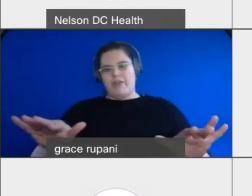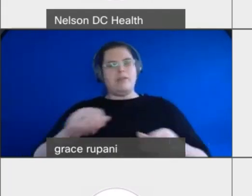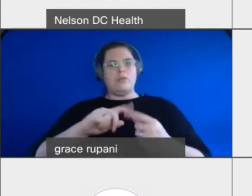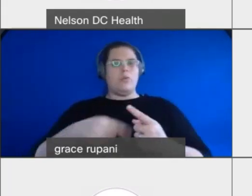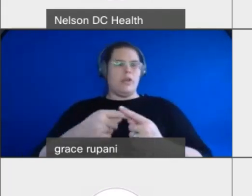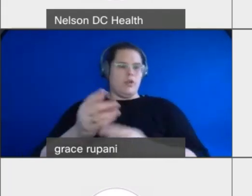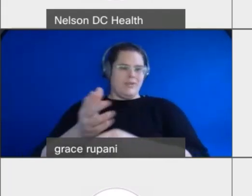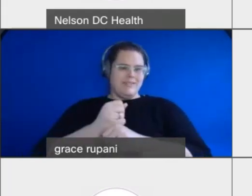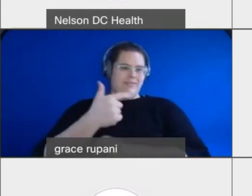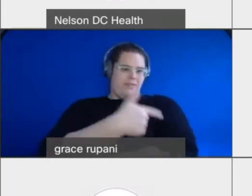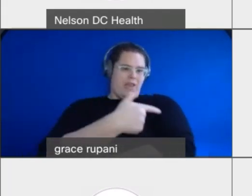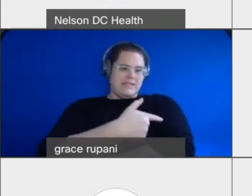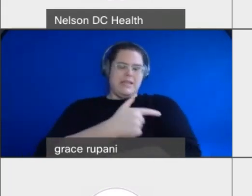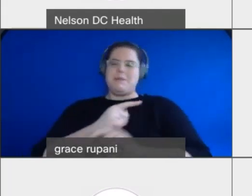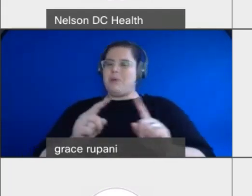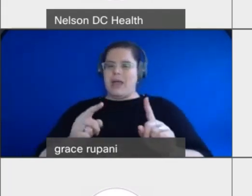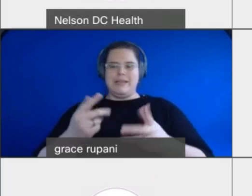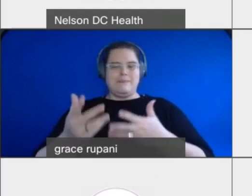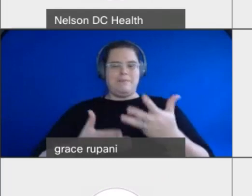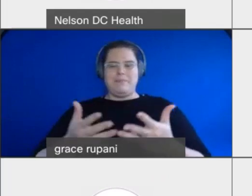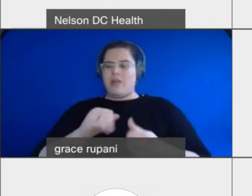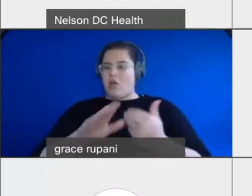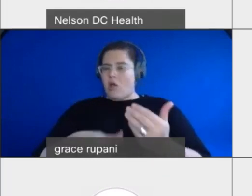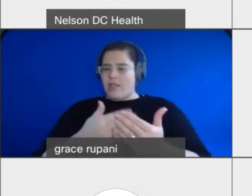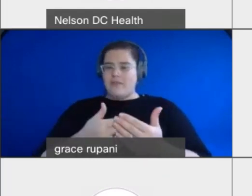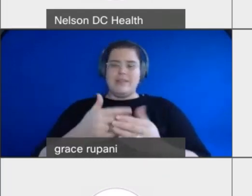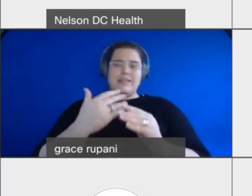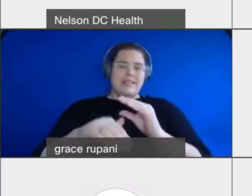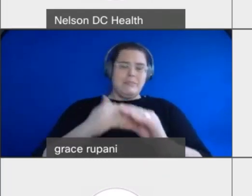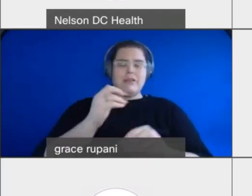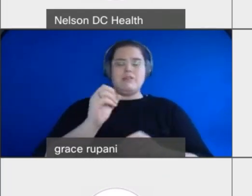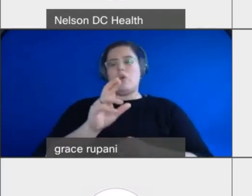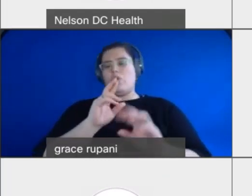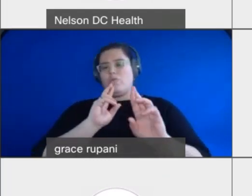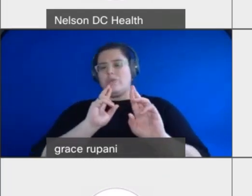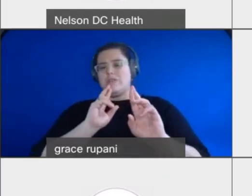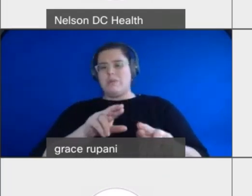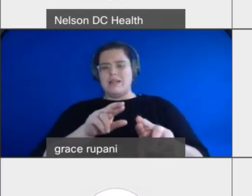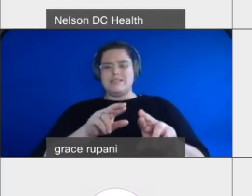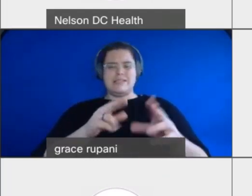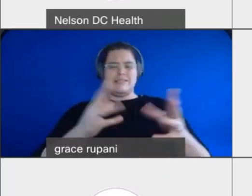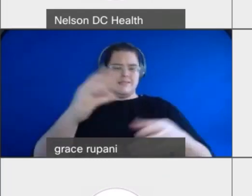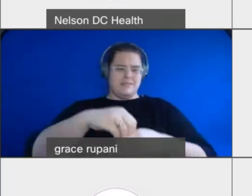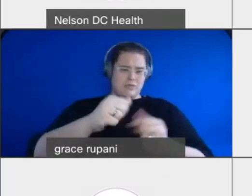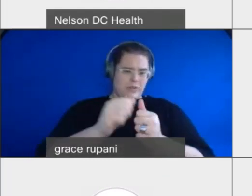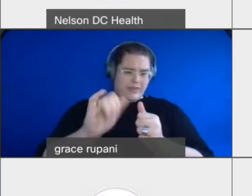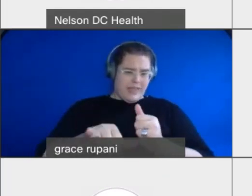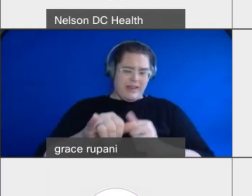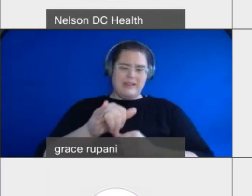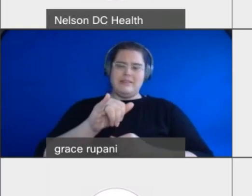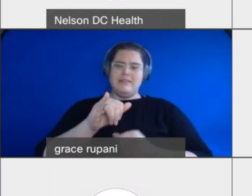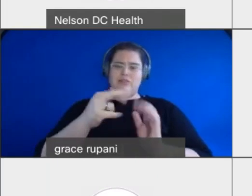all the I guess emails and responses that you get when you do those when you do that